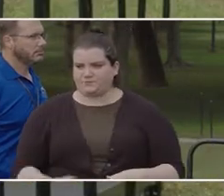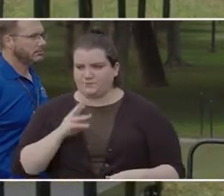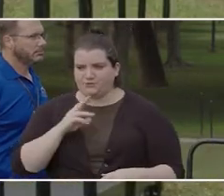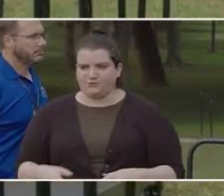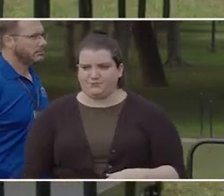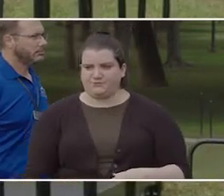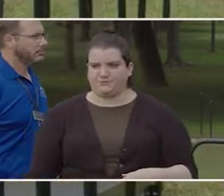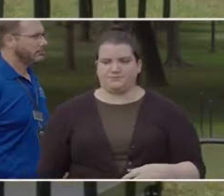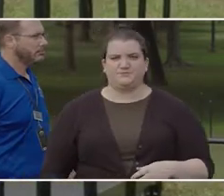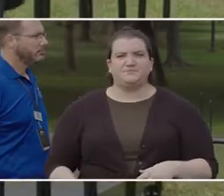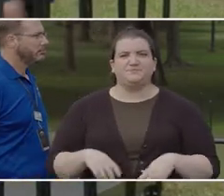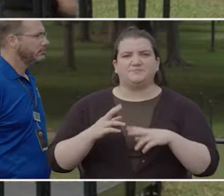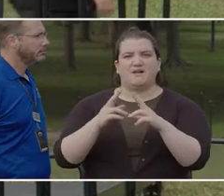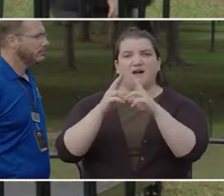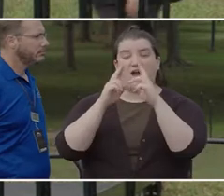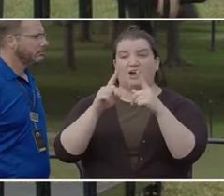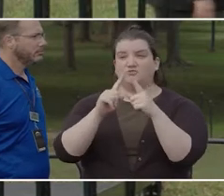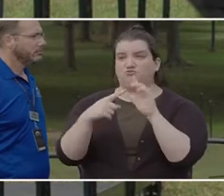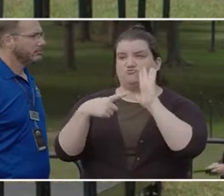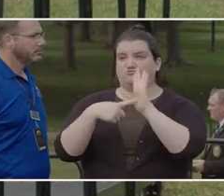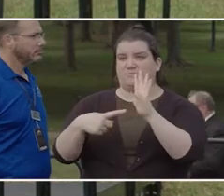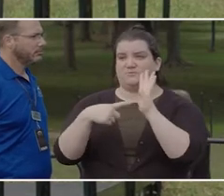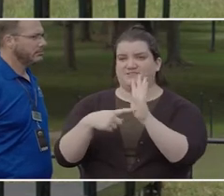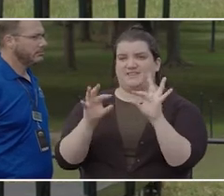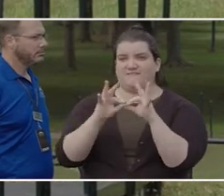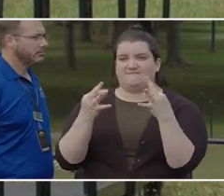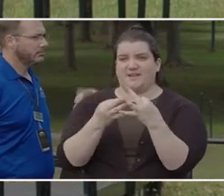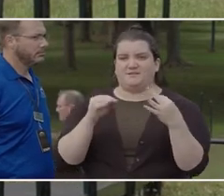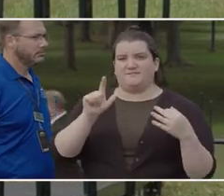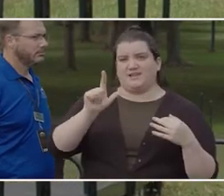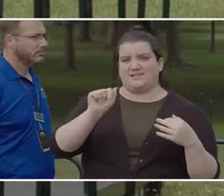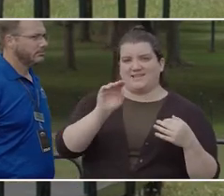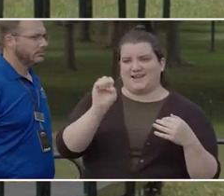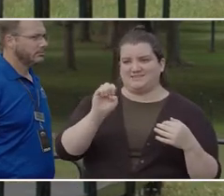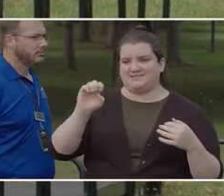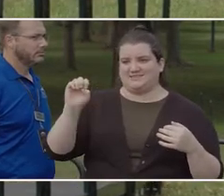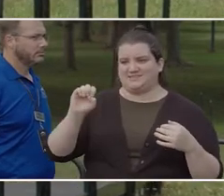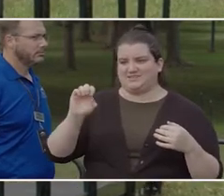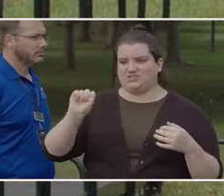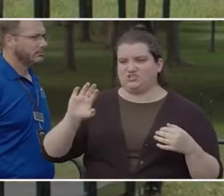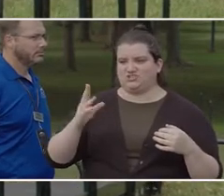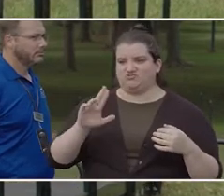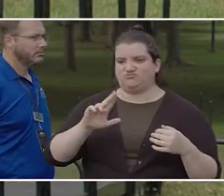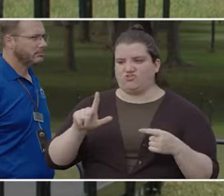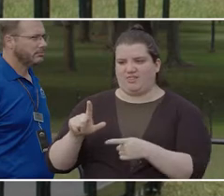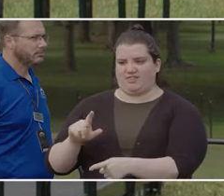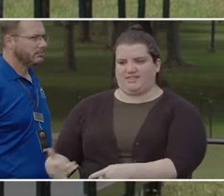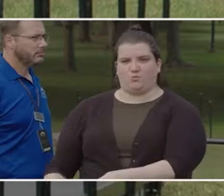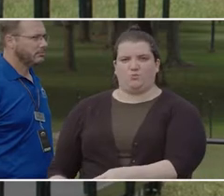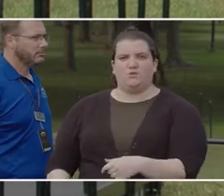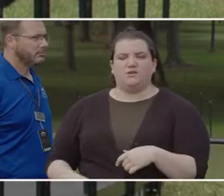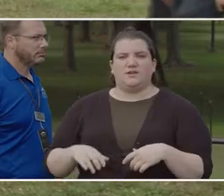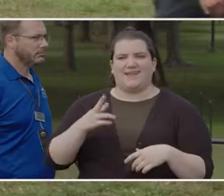It's an honor to represent the family of Lance E. Schultes, USA